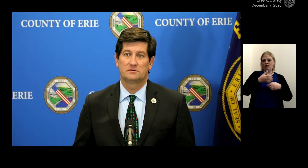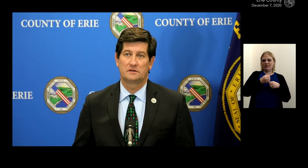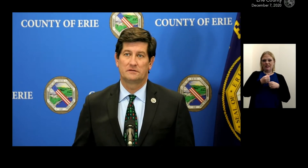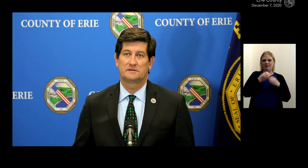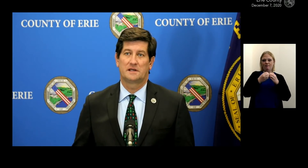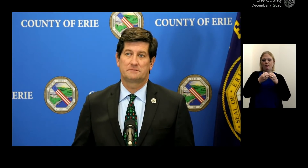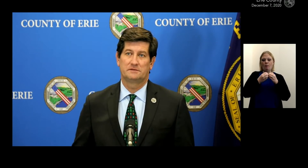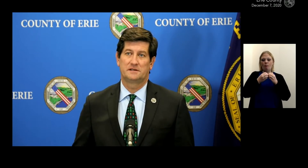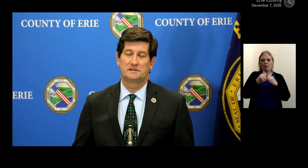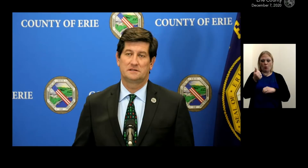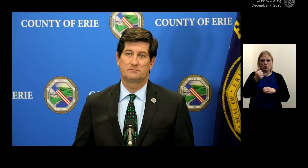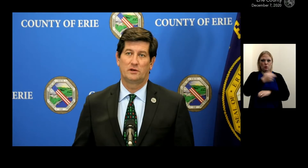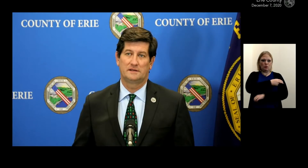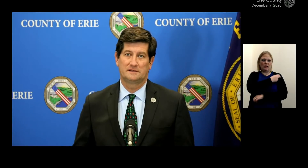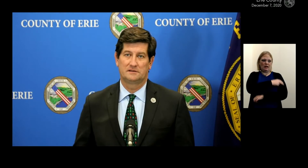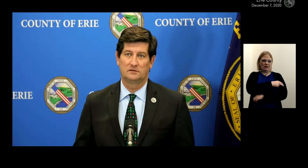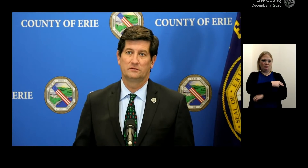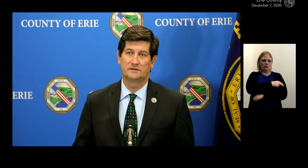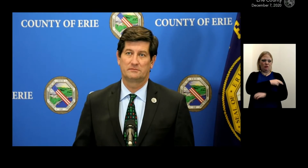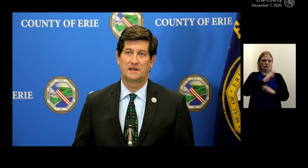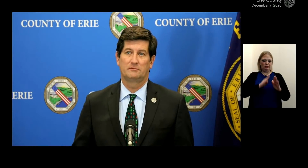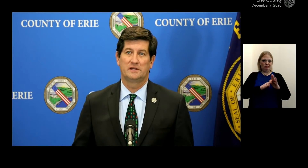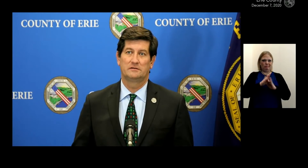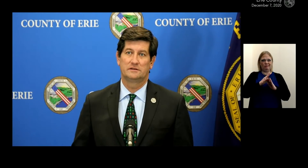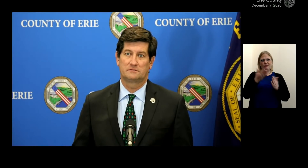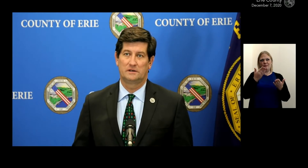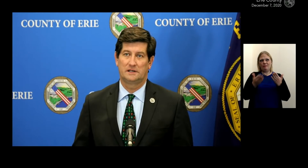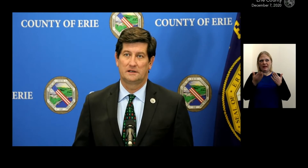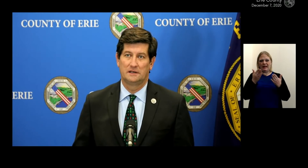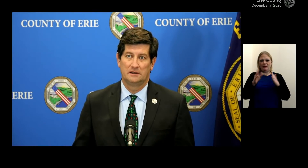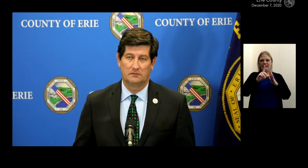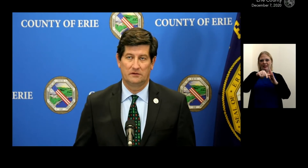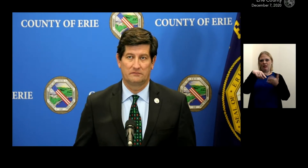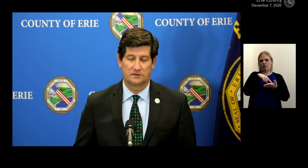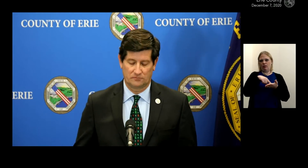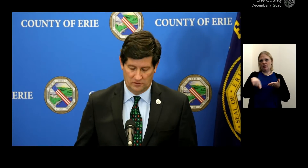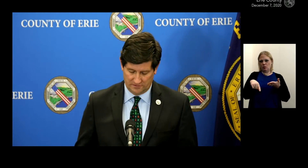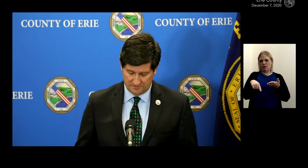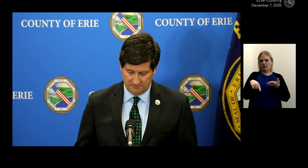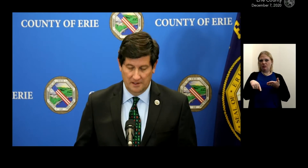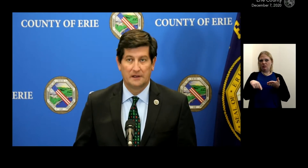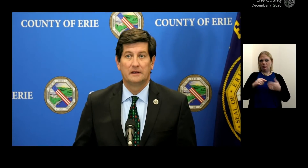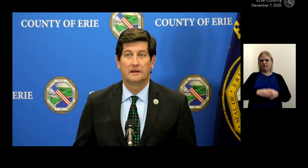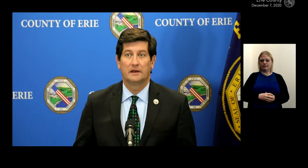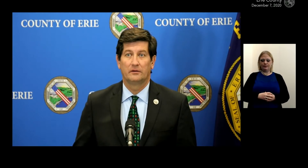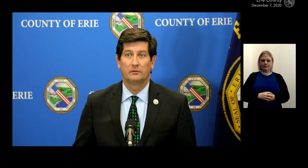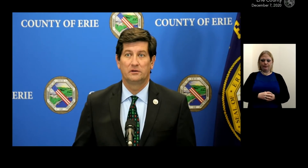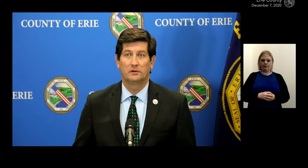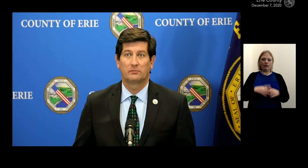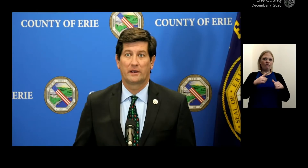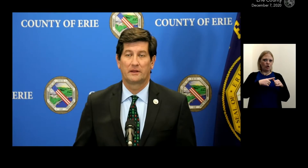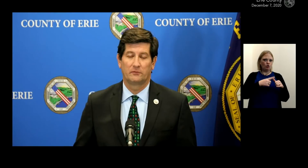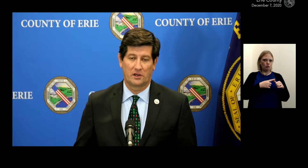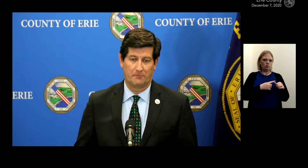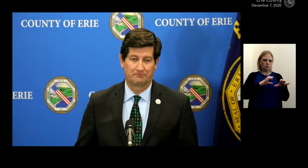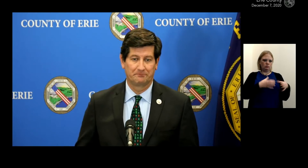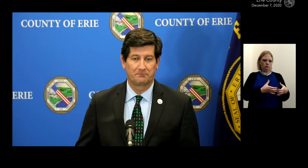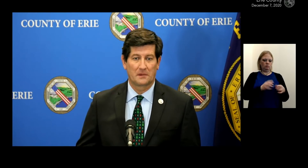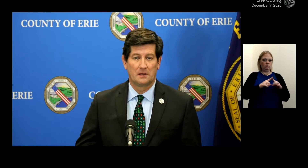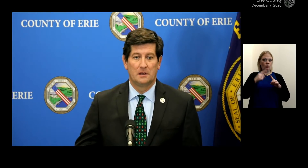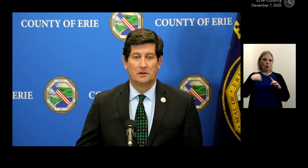vast majority of those hospitalization spikes until sometime later this week, the first ones, though we do expect them to